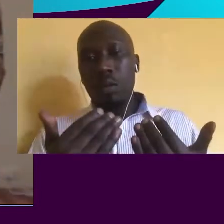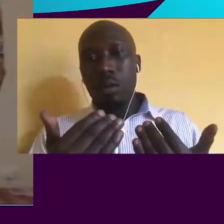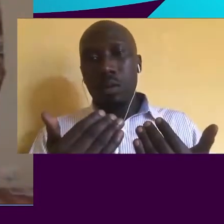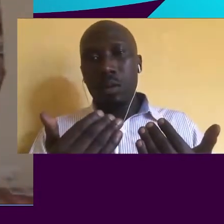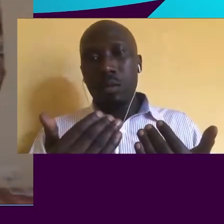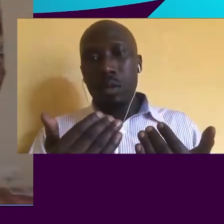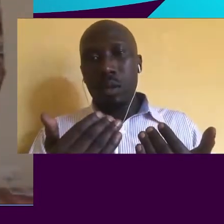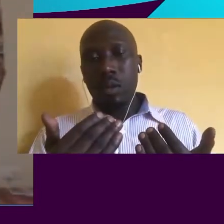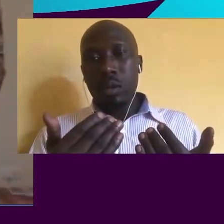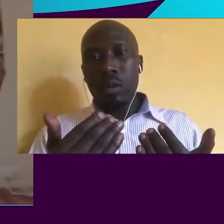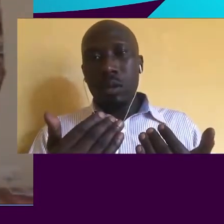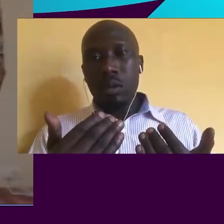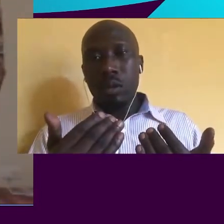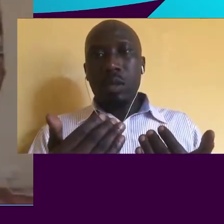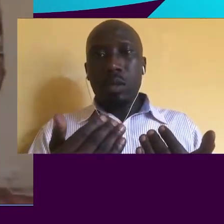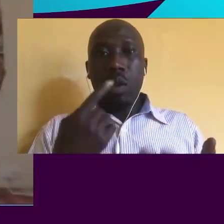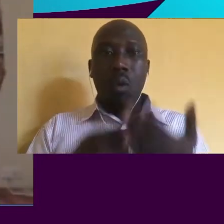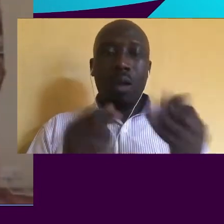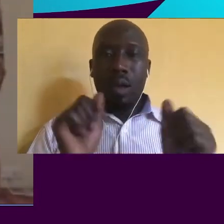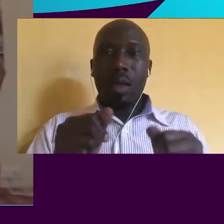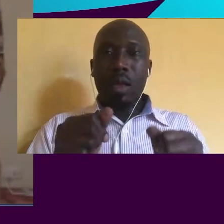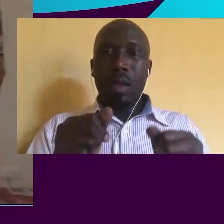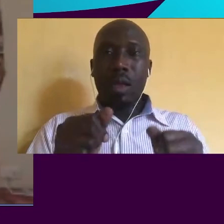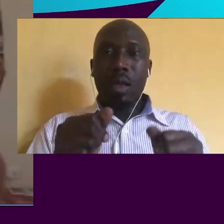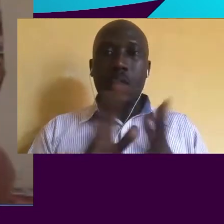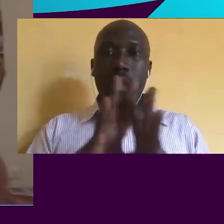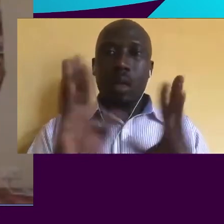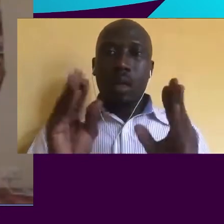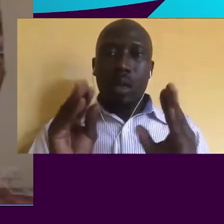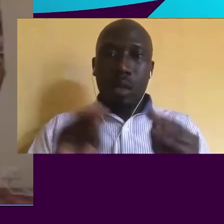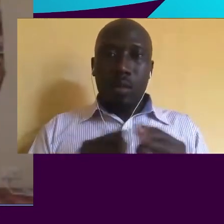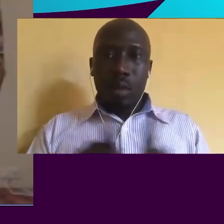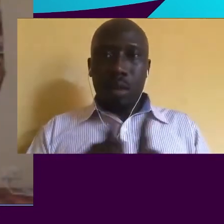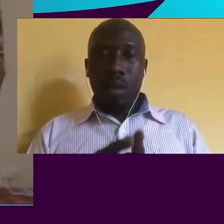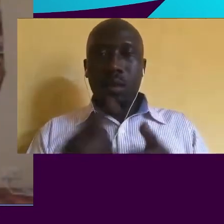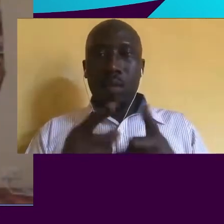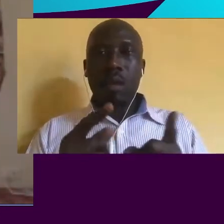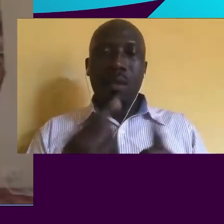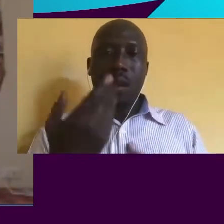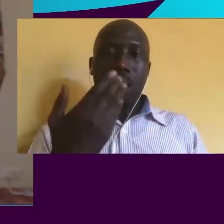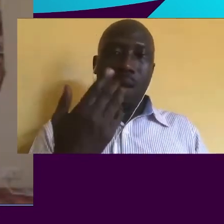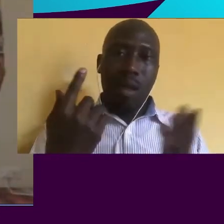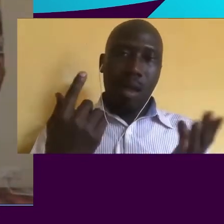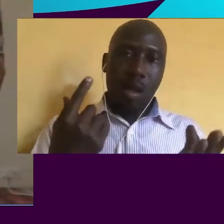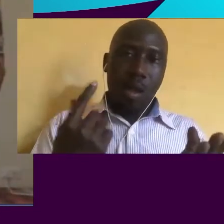starting in about a week here, we're hosting the Uganda Goal 5 Summit in